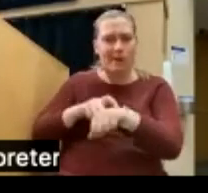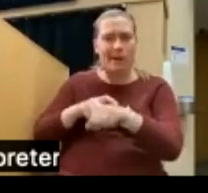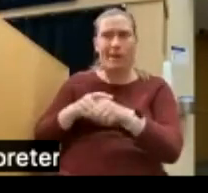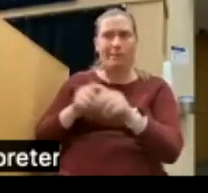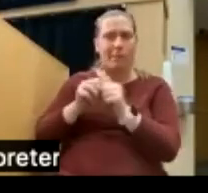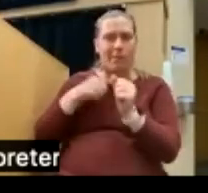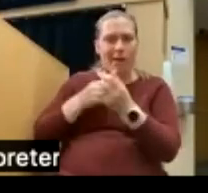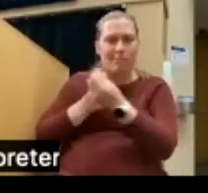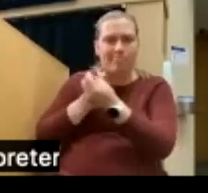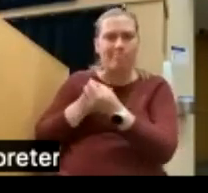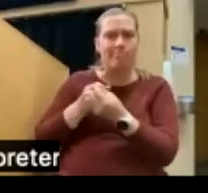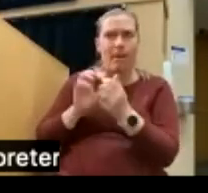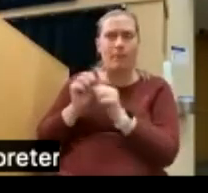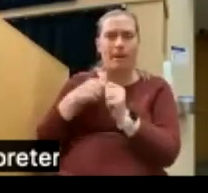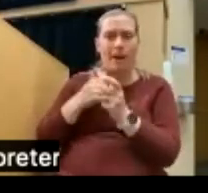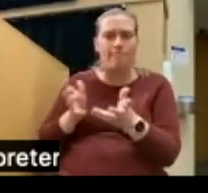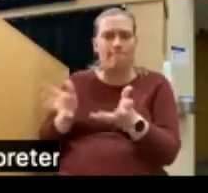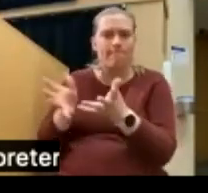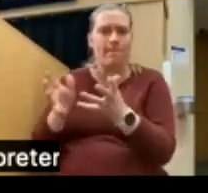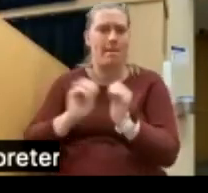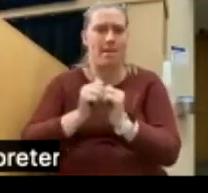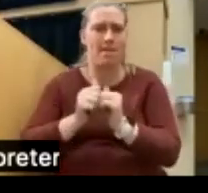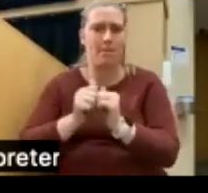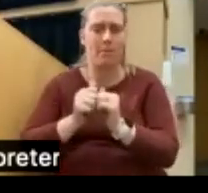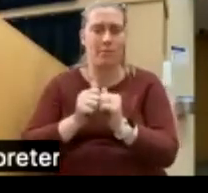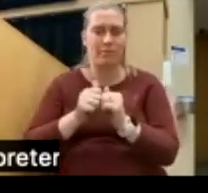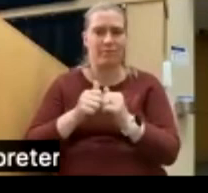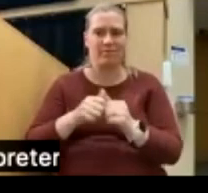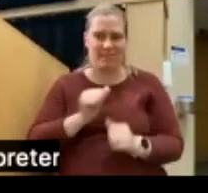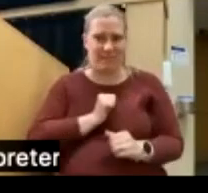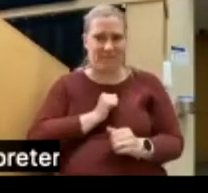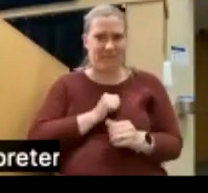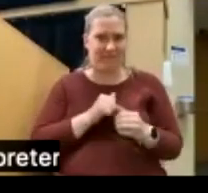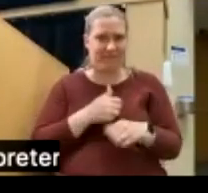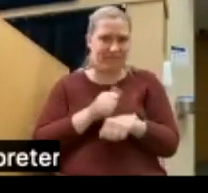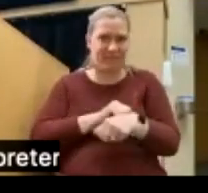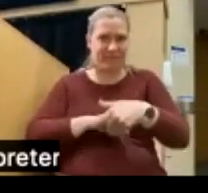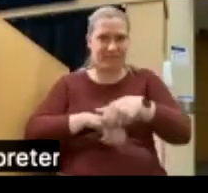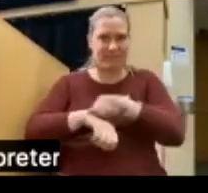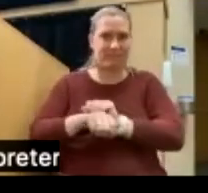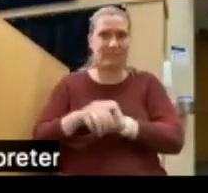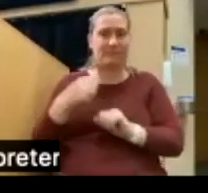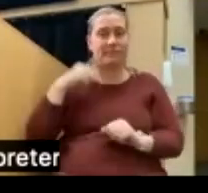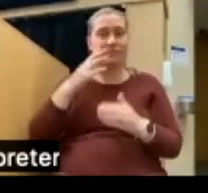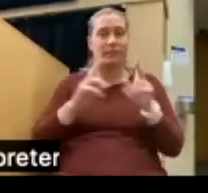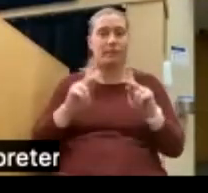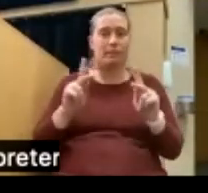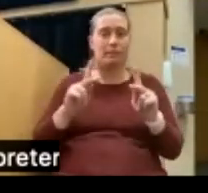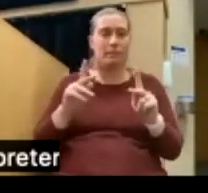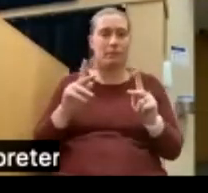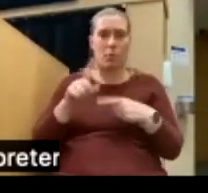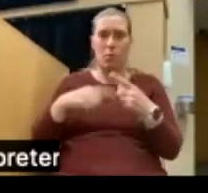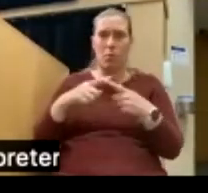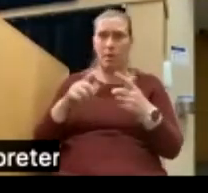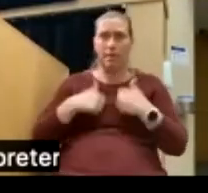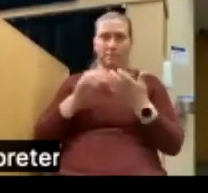hand or boost morale? And, you know, I think a lot of times people feel like when things get tough, the kindness goes by the wayside, but